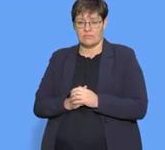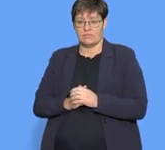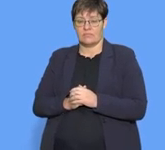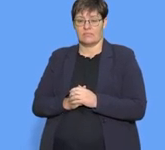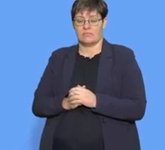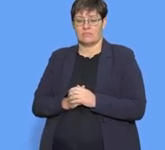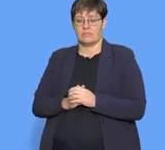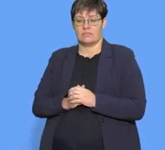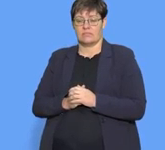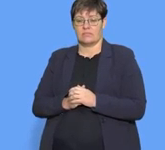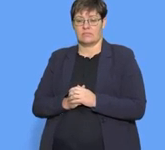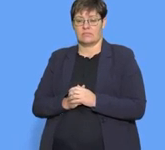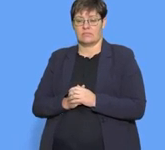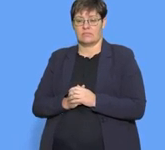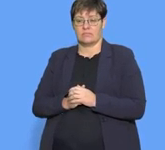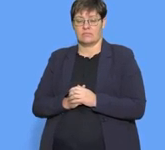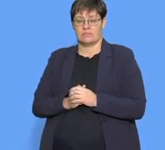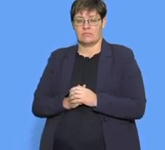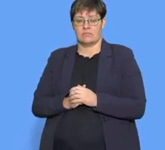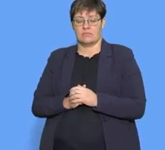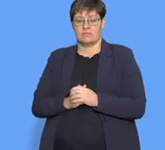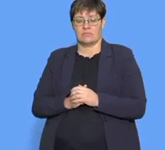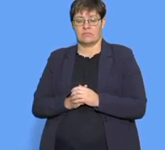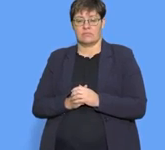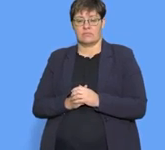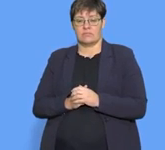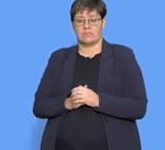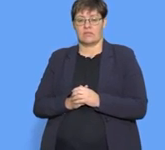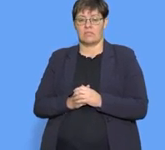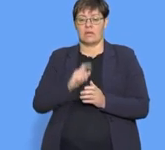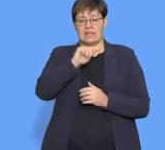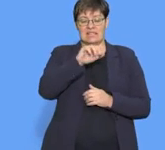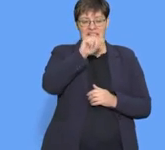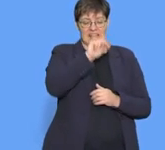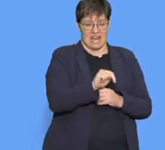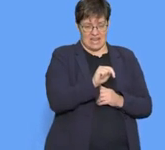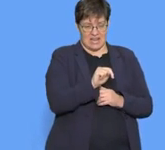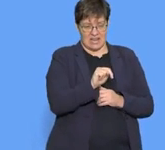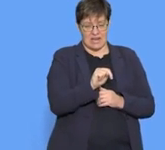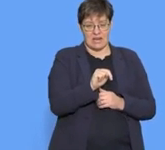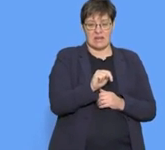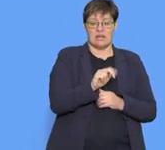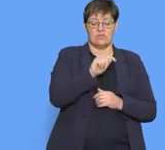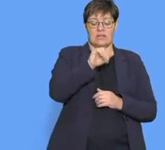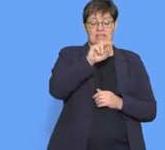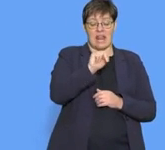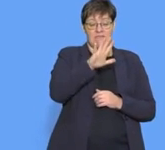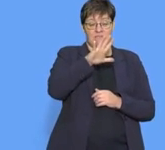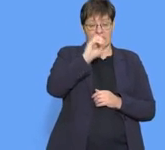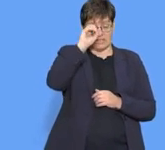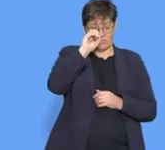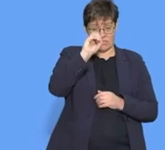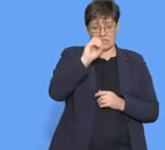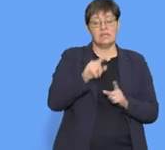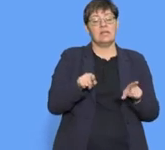and adjacent? The ratio that uses opposite and adjacent is our 10 function. So if we say 10